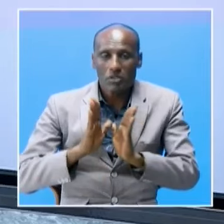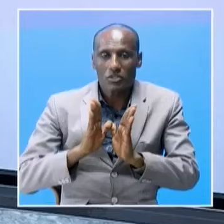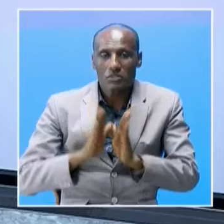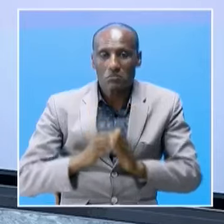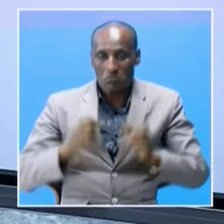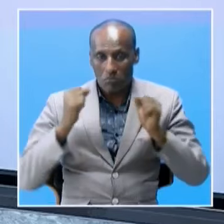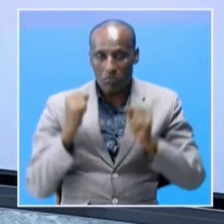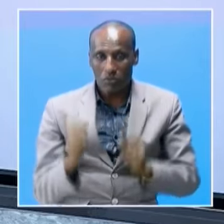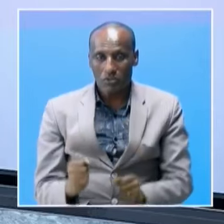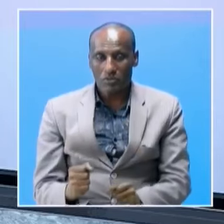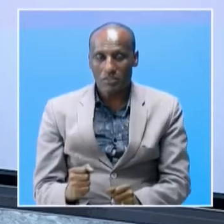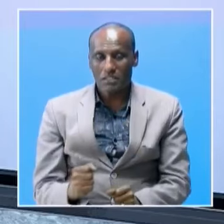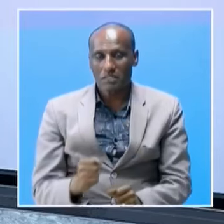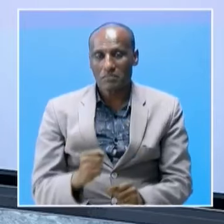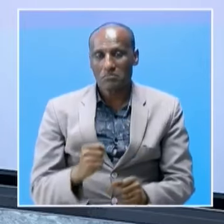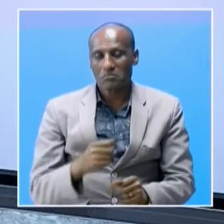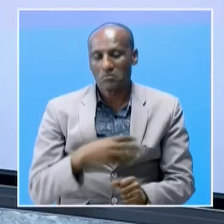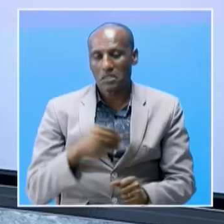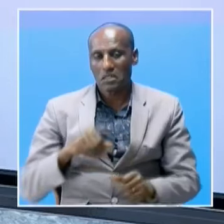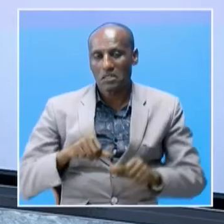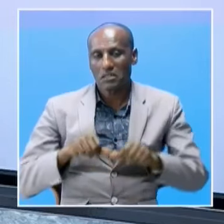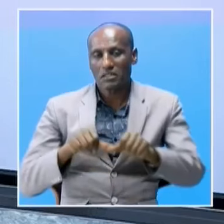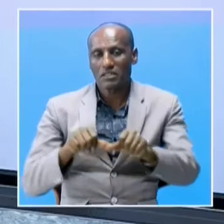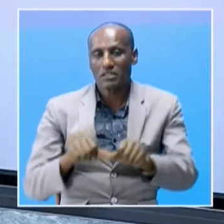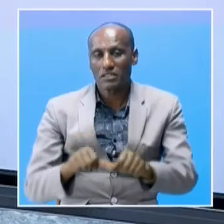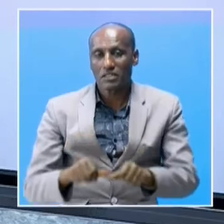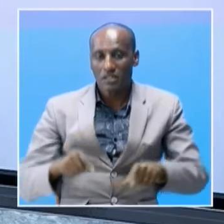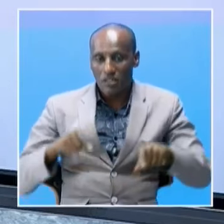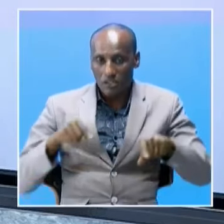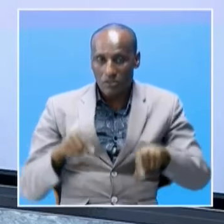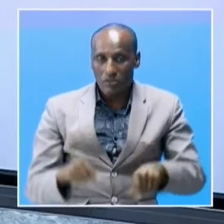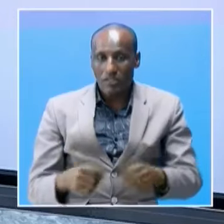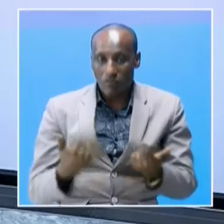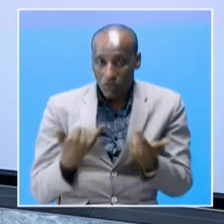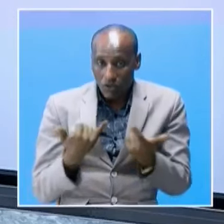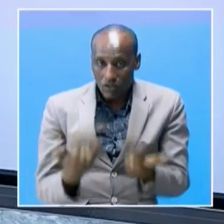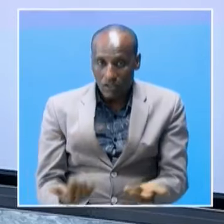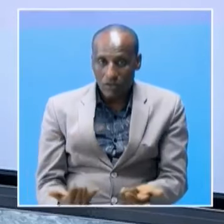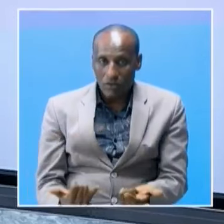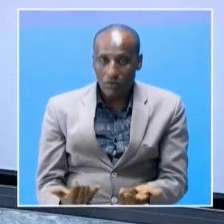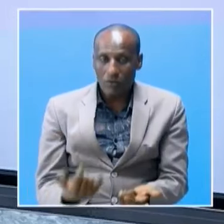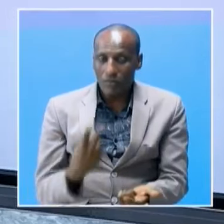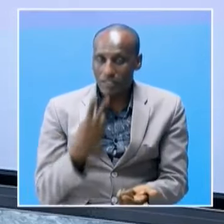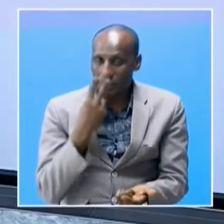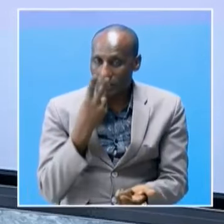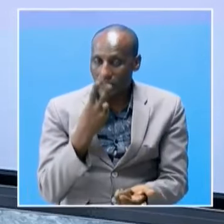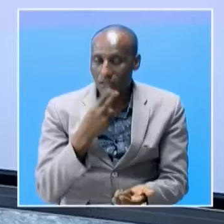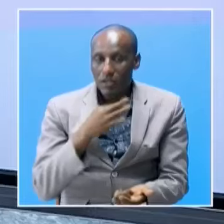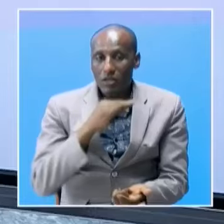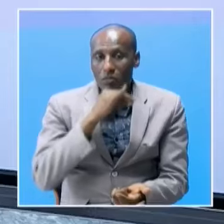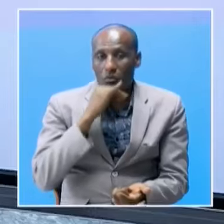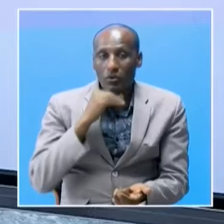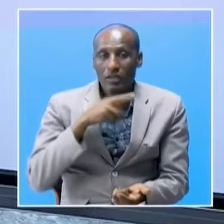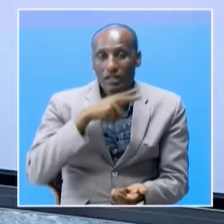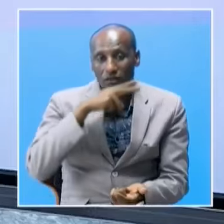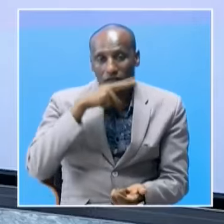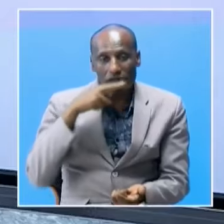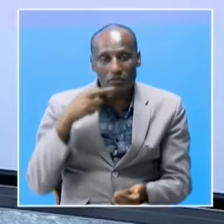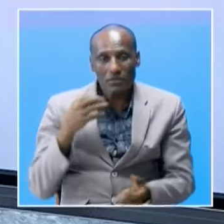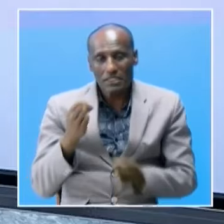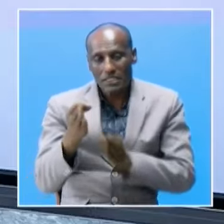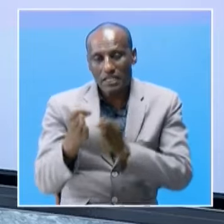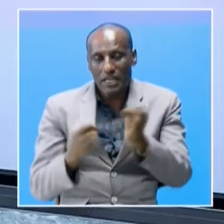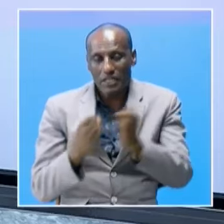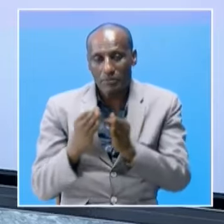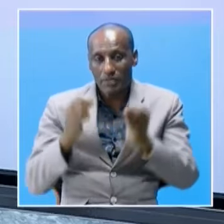possibility, right? Very good. Now today, for now, we will see those modal verbs that can help you express